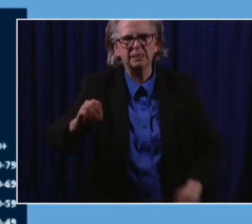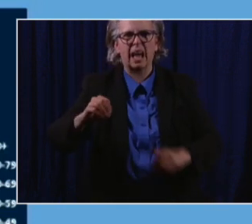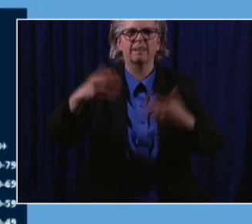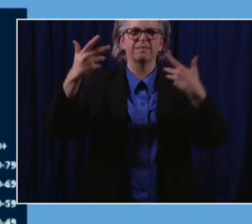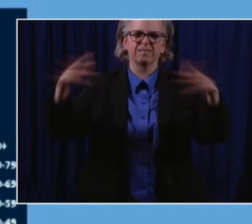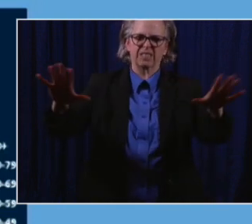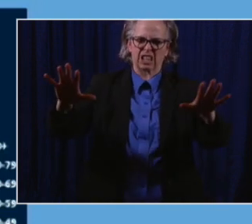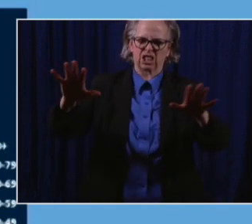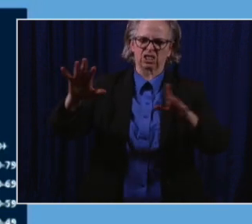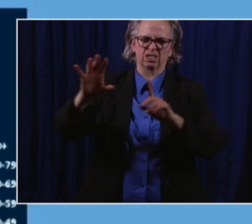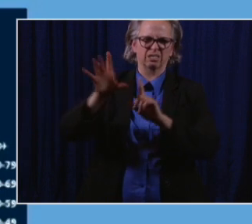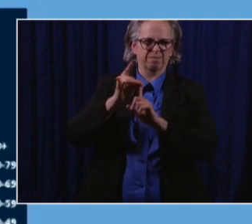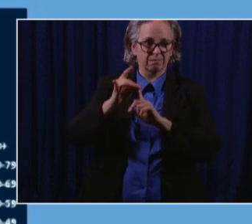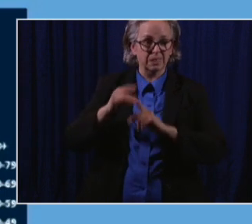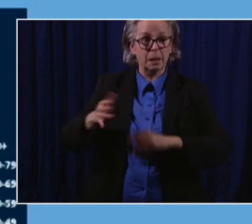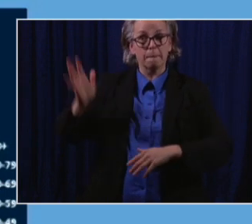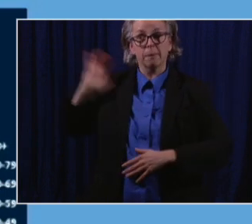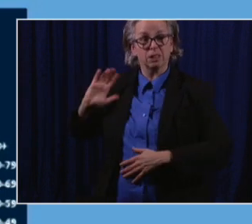in July.